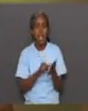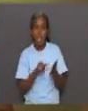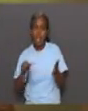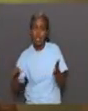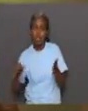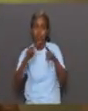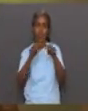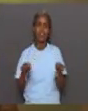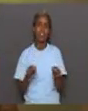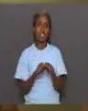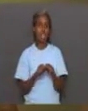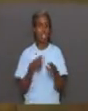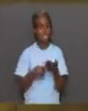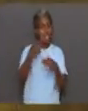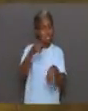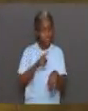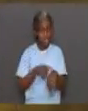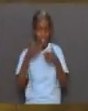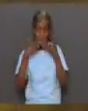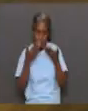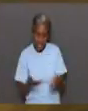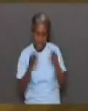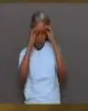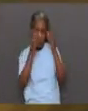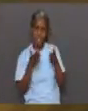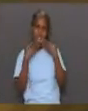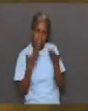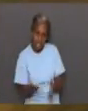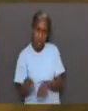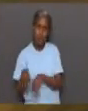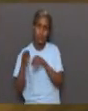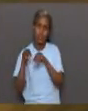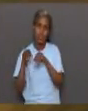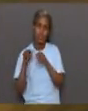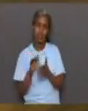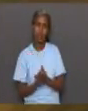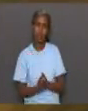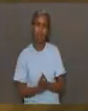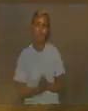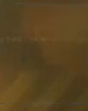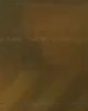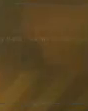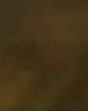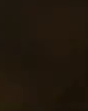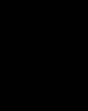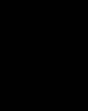the altitudes of triangles. Until then, thank you, teacher. Thank you, students.